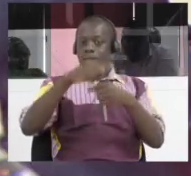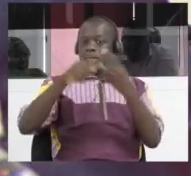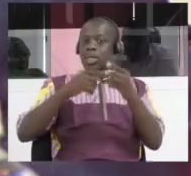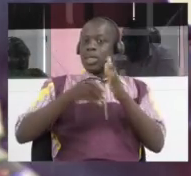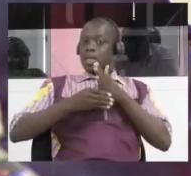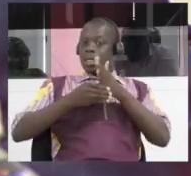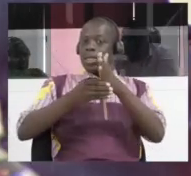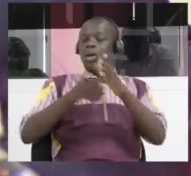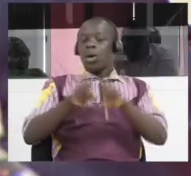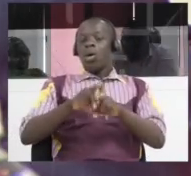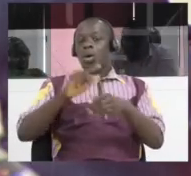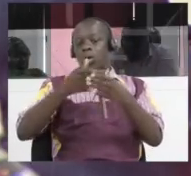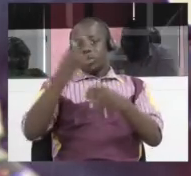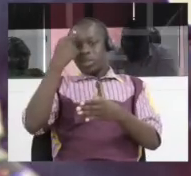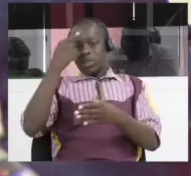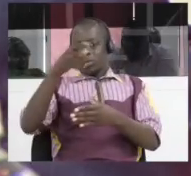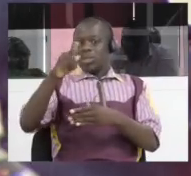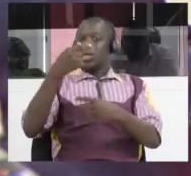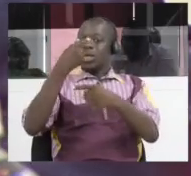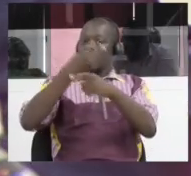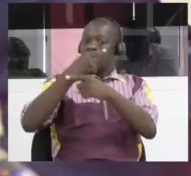hands off it as a Gambian affair?